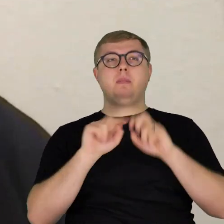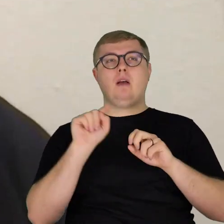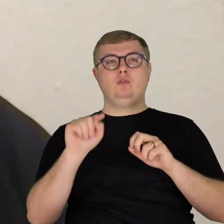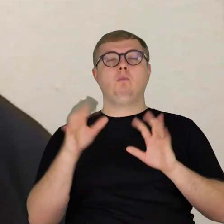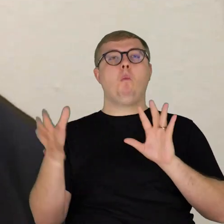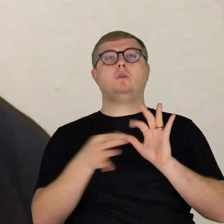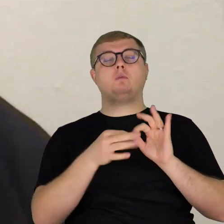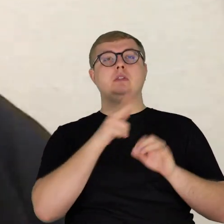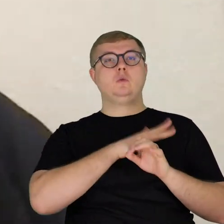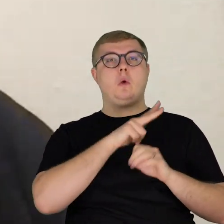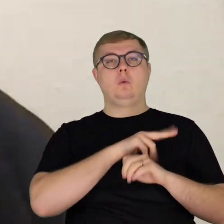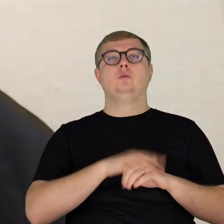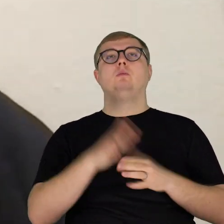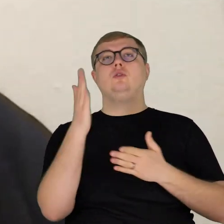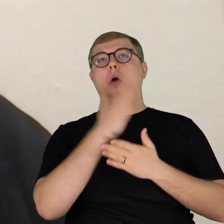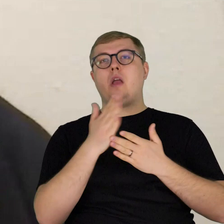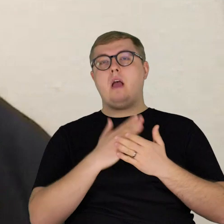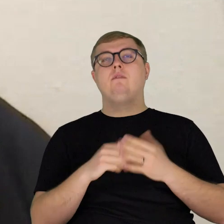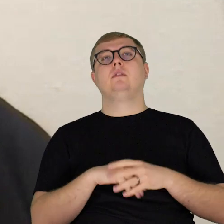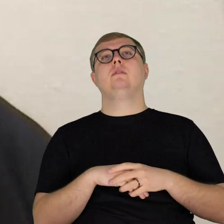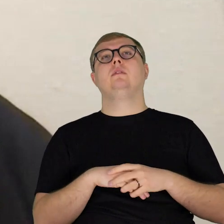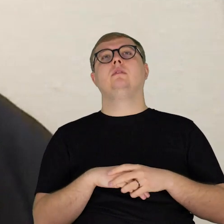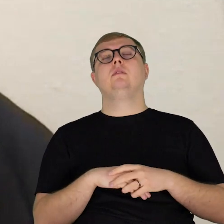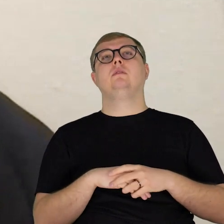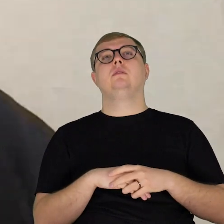combining sociologists, geographers,